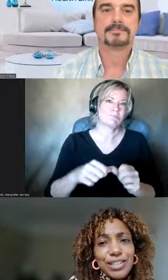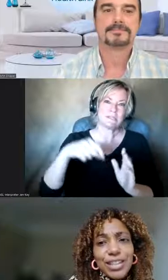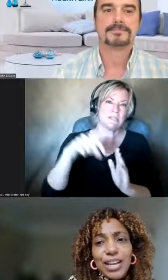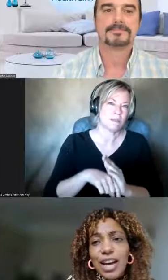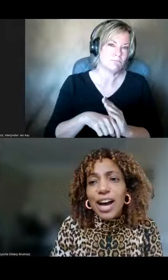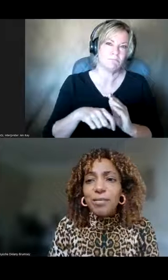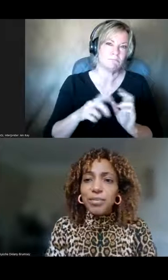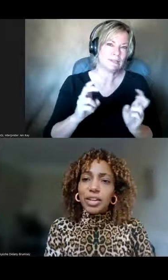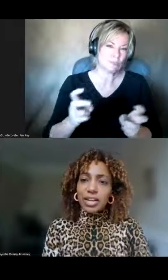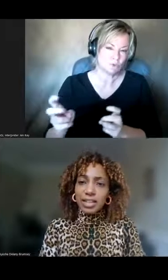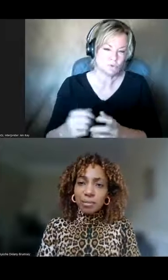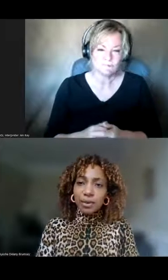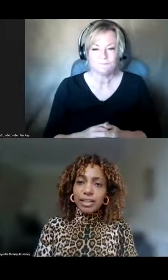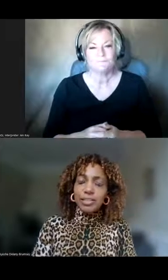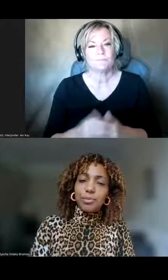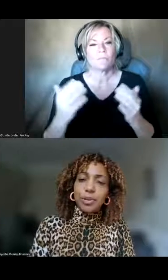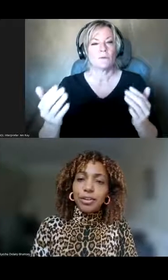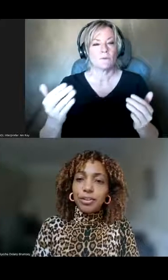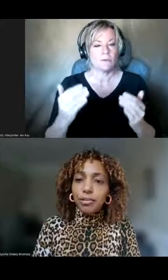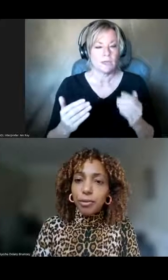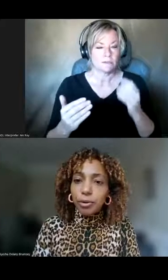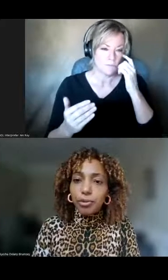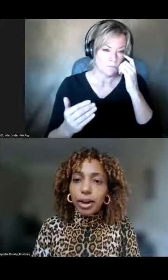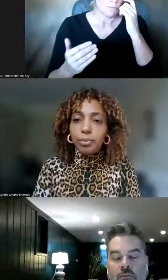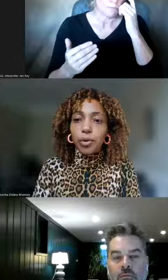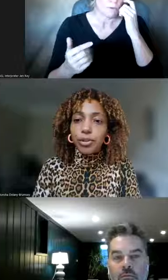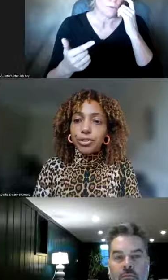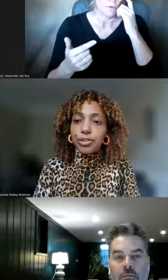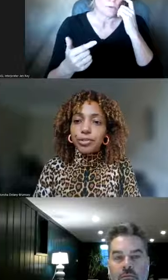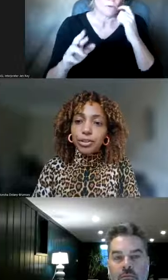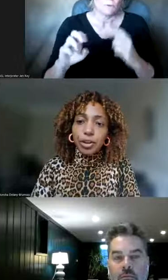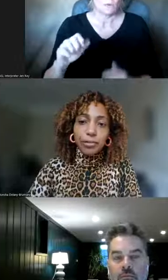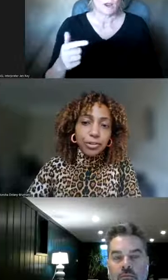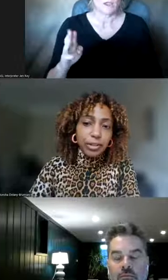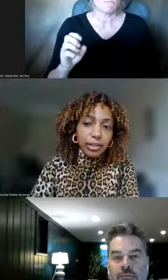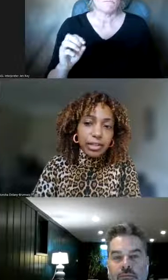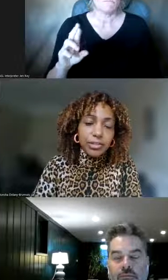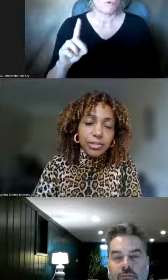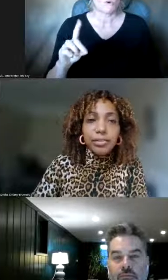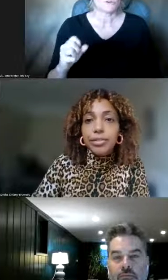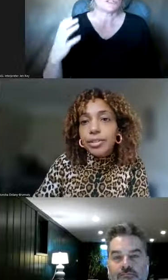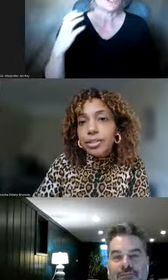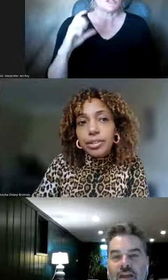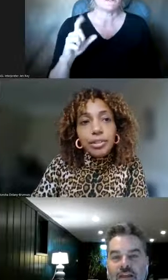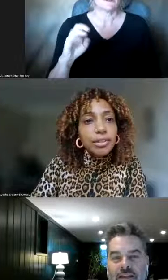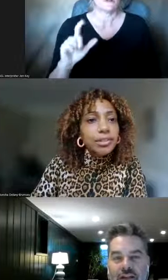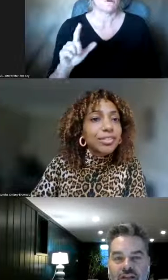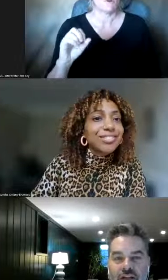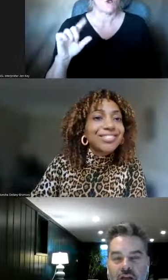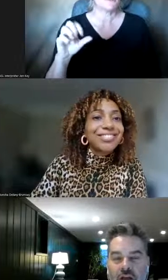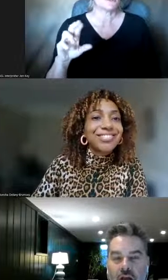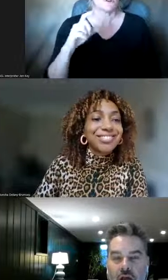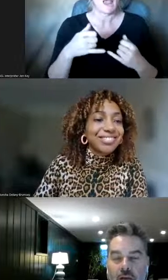reflections. Next up, I'd like to bring forward Greg Border, Chief Clinical Officer at Lines for Life.